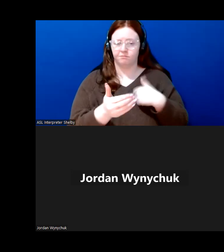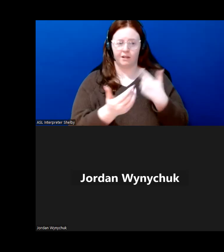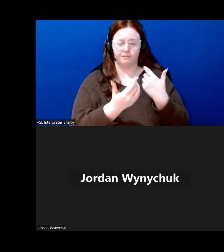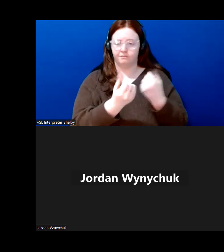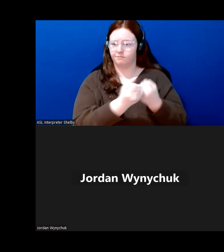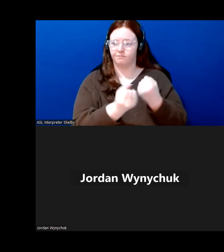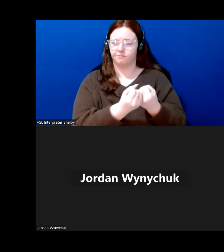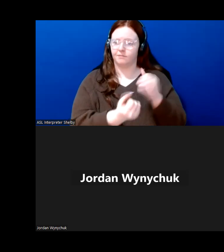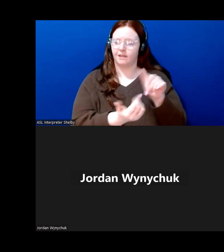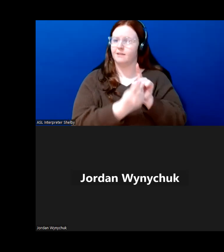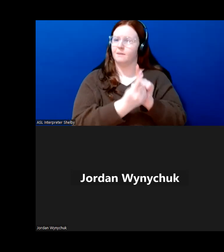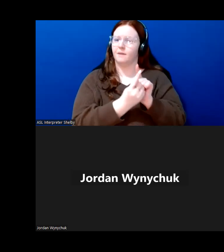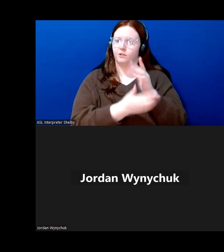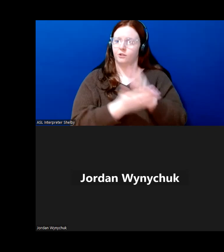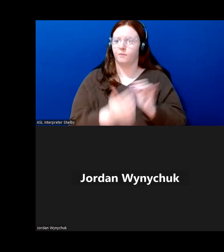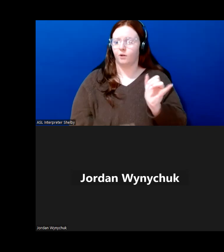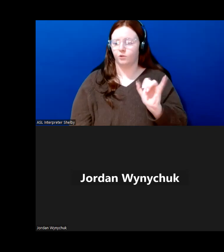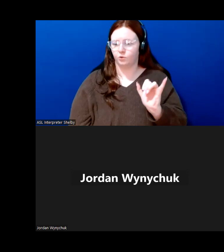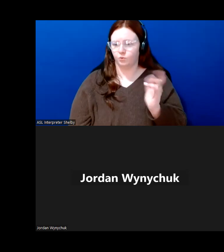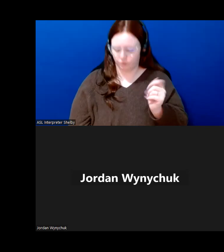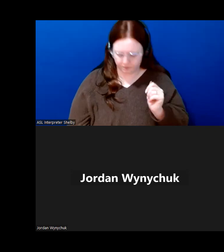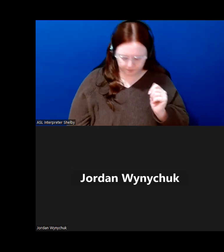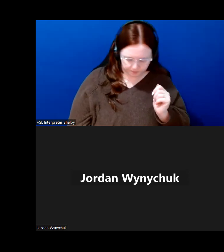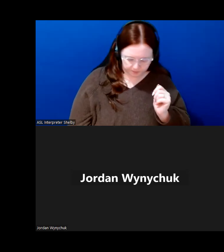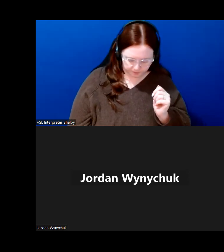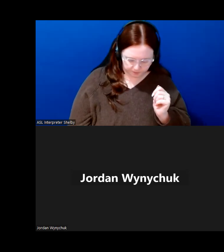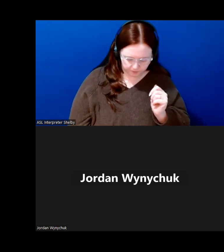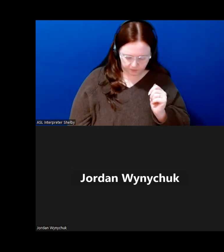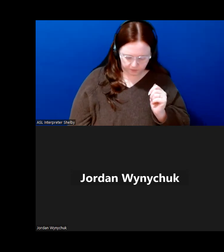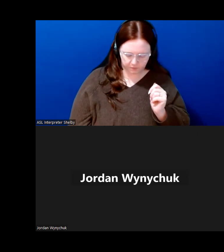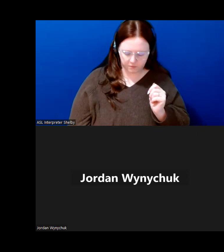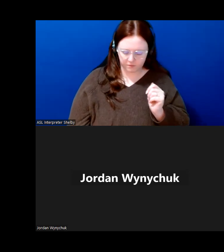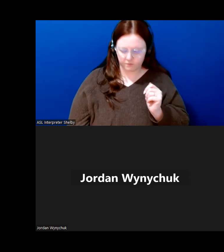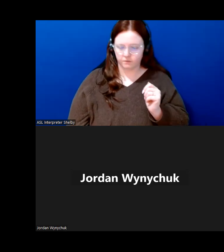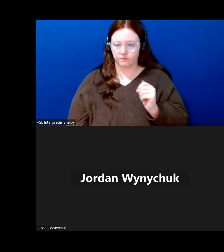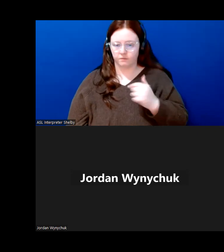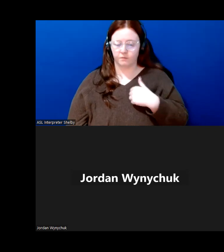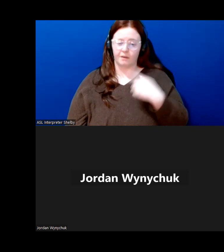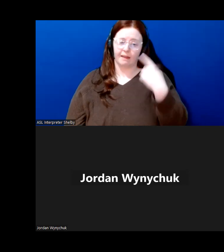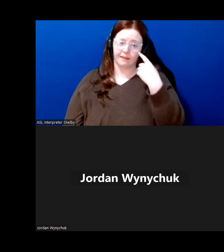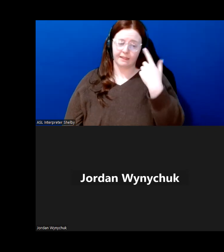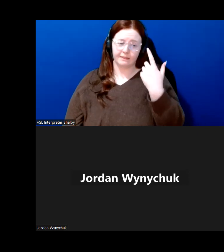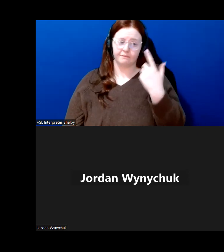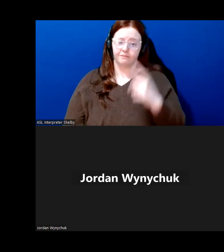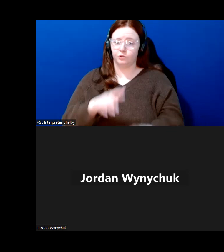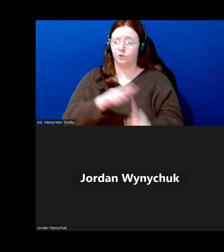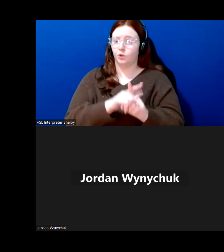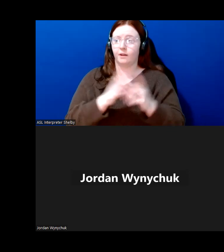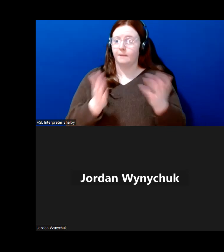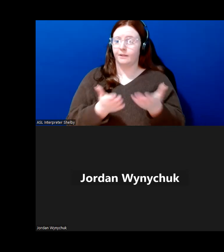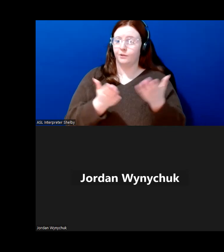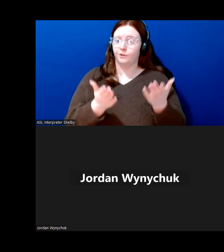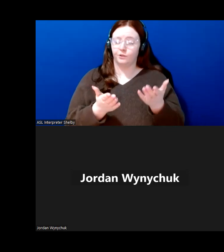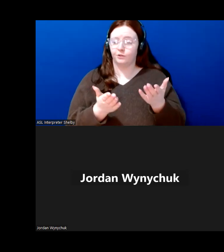aspect as well. That's part of my job. So, yeah, I think showing up today is one of the